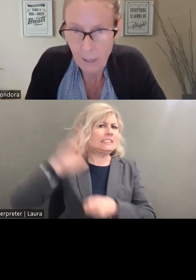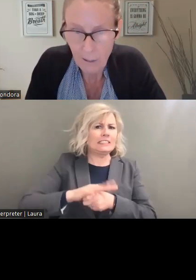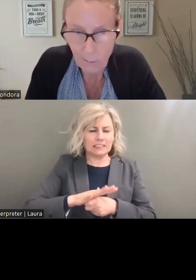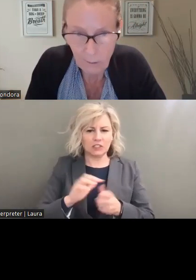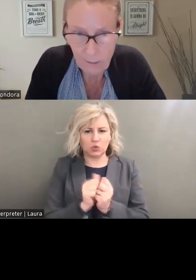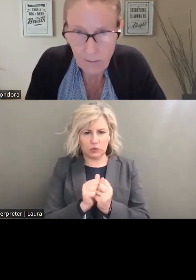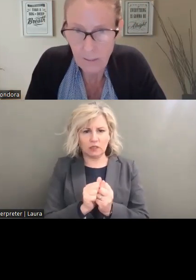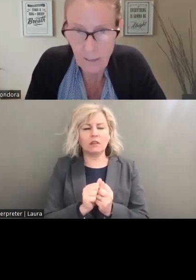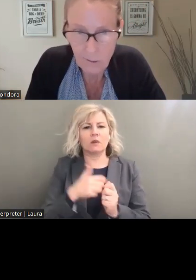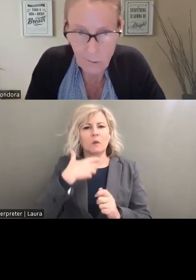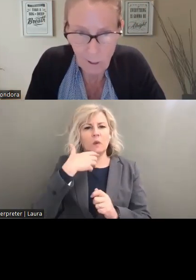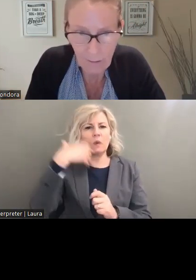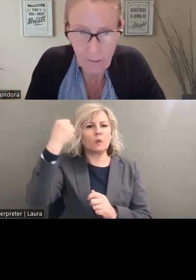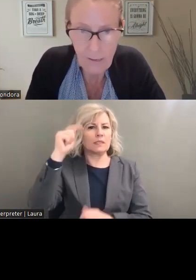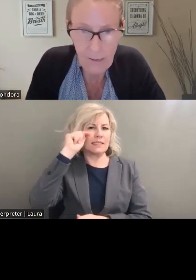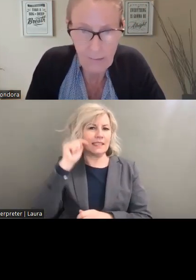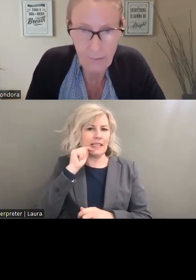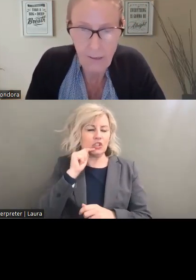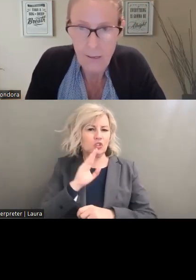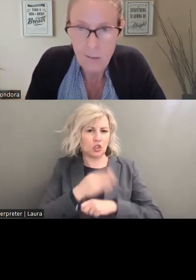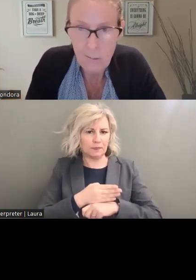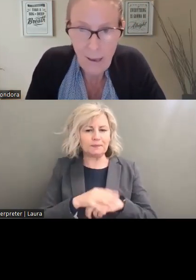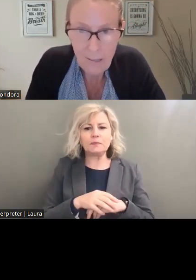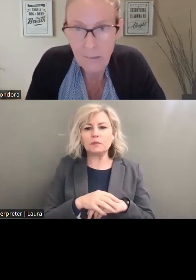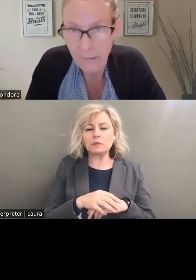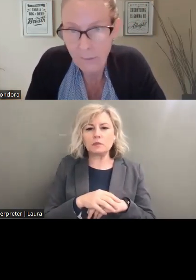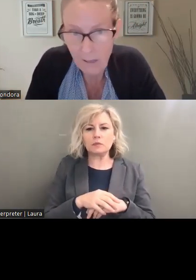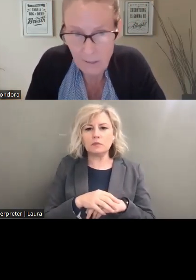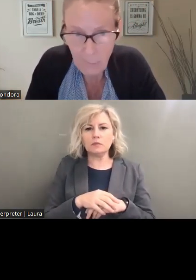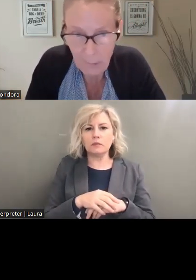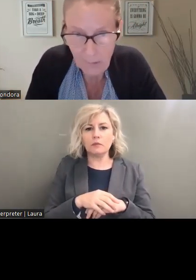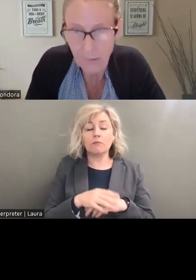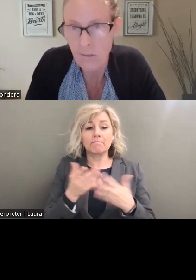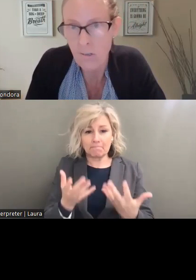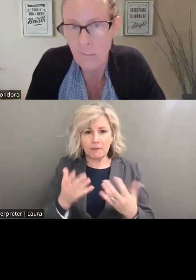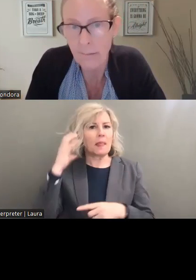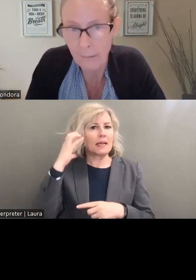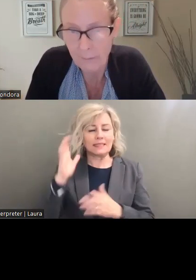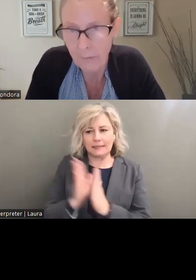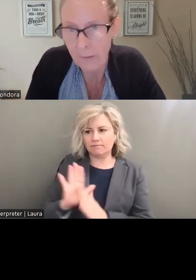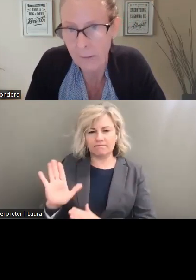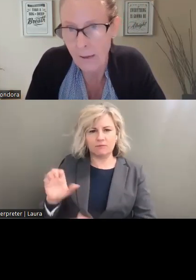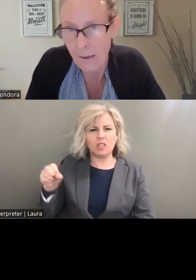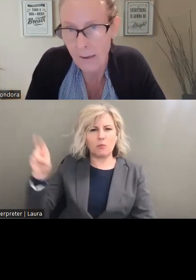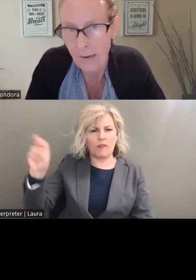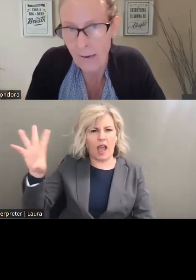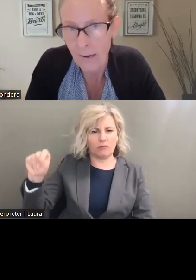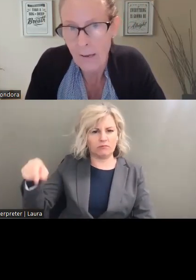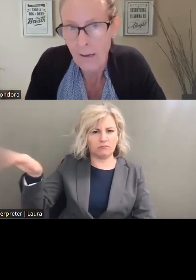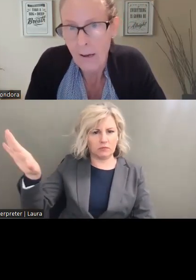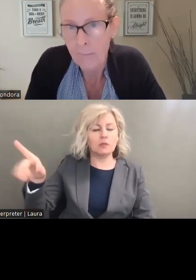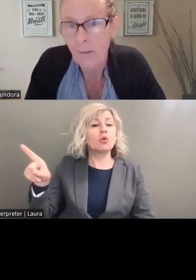her oldest teenage daughter. And she was asked to leave the cousin's apartment, and she went to live in